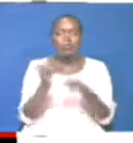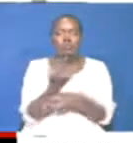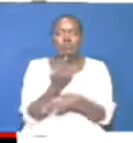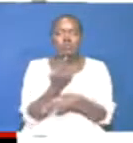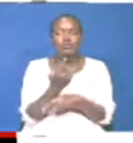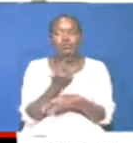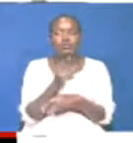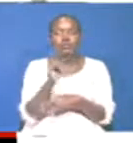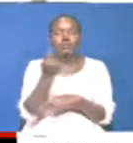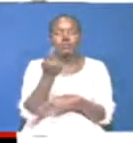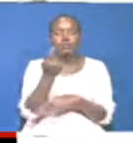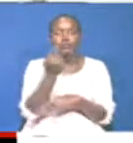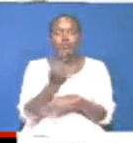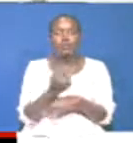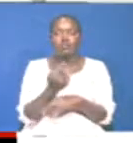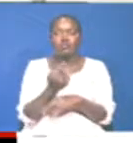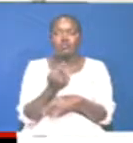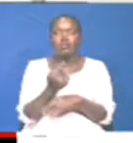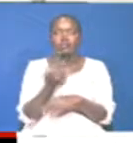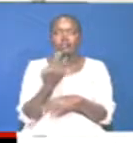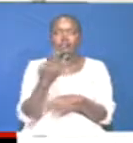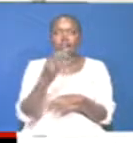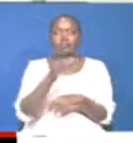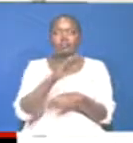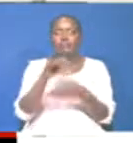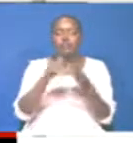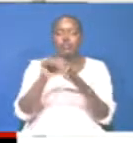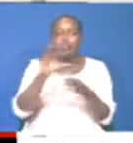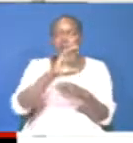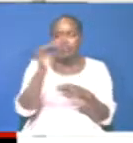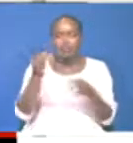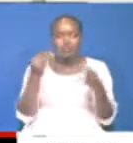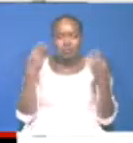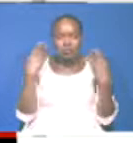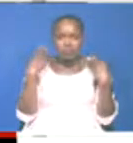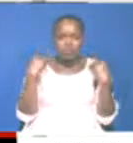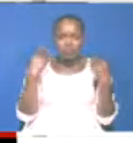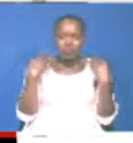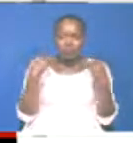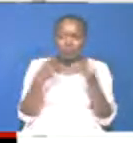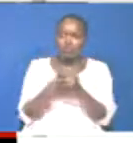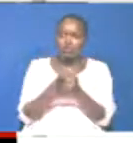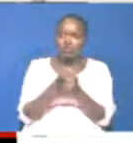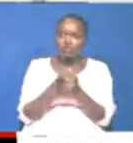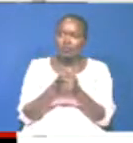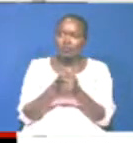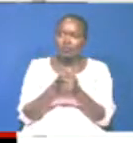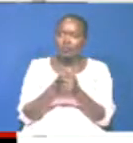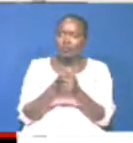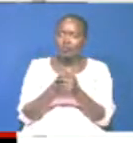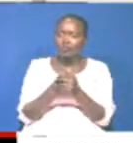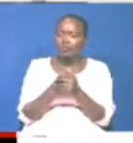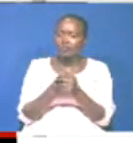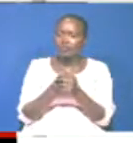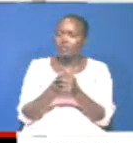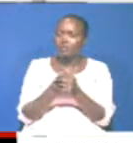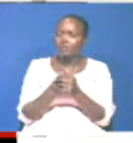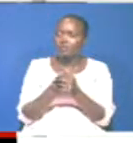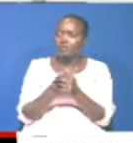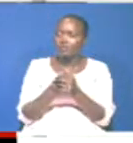Kenya? The fourth All-Africa Games. Oh, the fourth All-Africa Games. Oh, you know, our boss then was actually Harry Amol, who